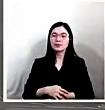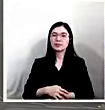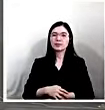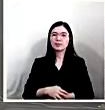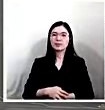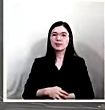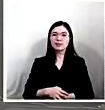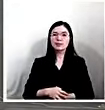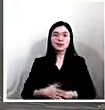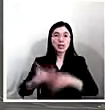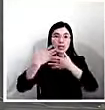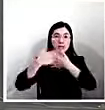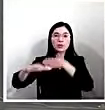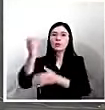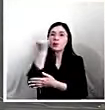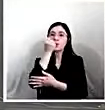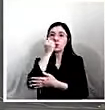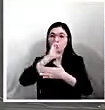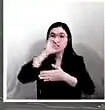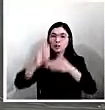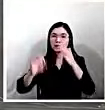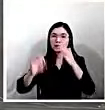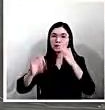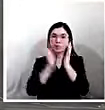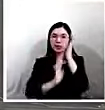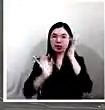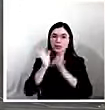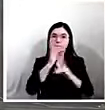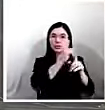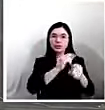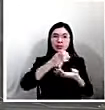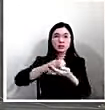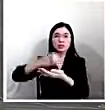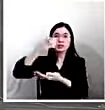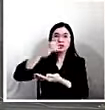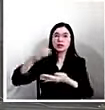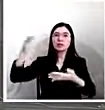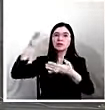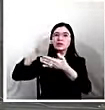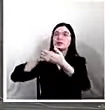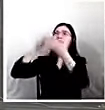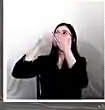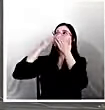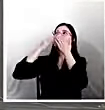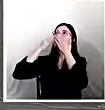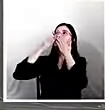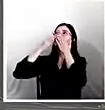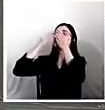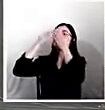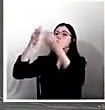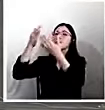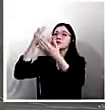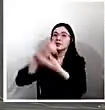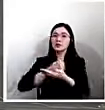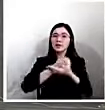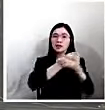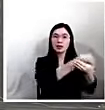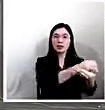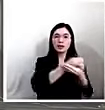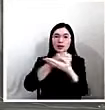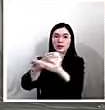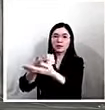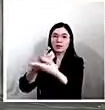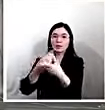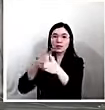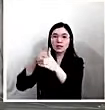In a similar way, when supper was ended, he took the chalice, and once more giving thanks, he gave it to his